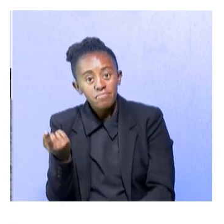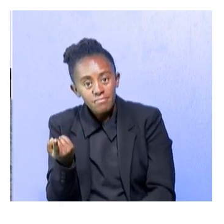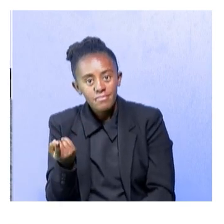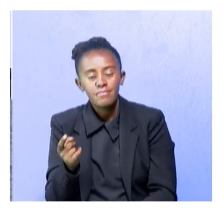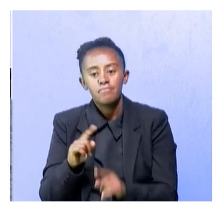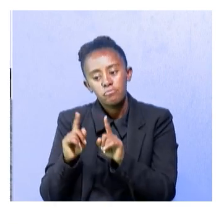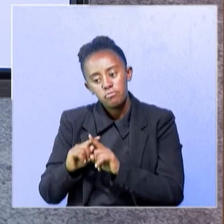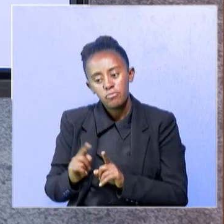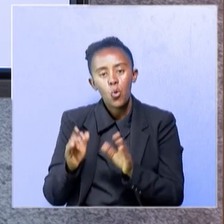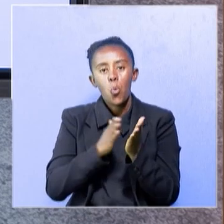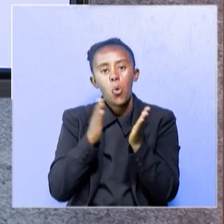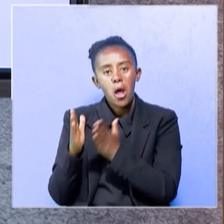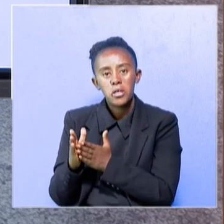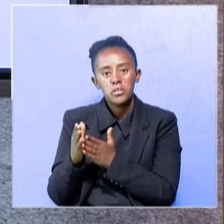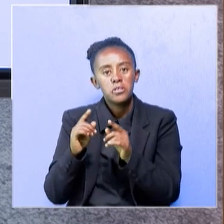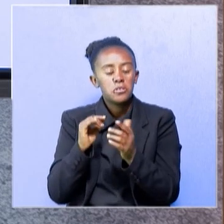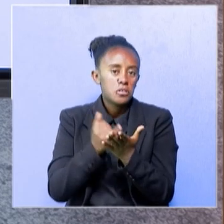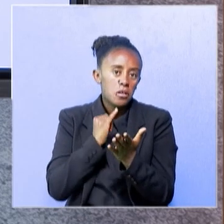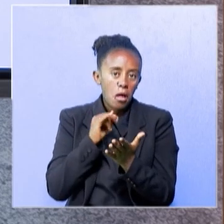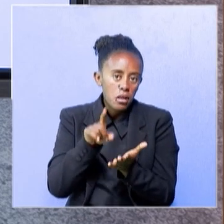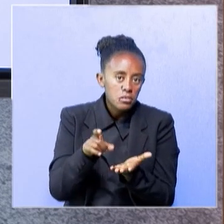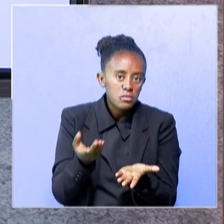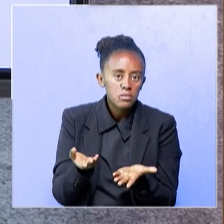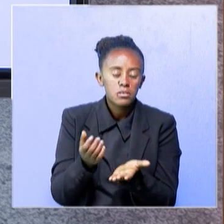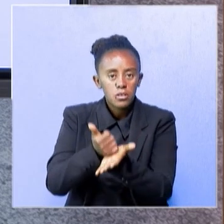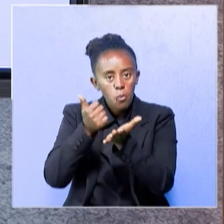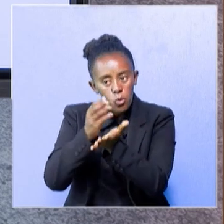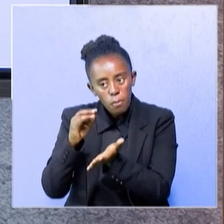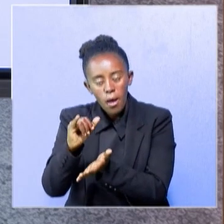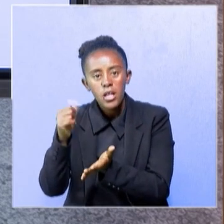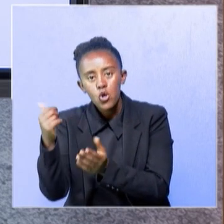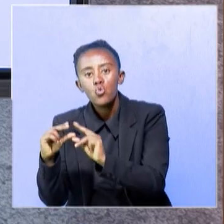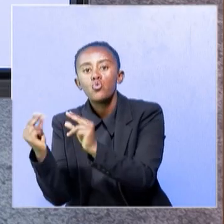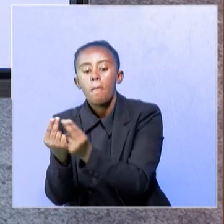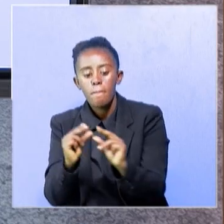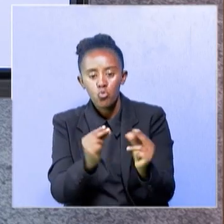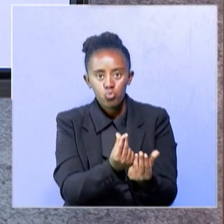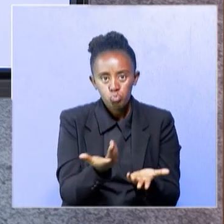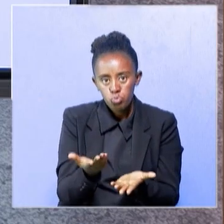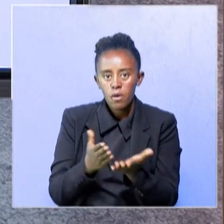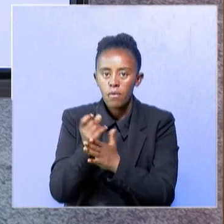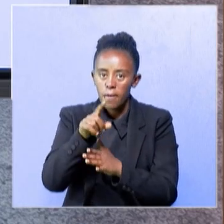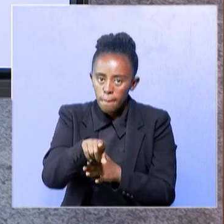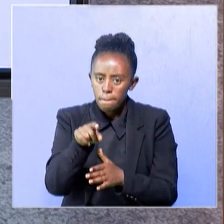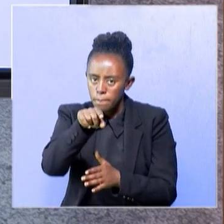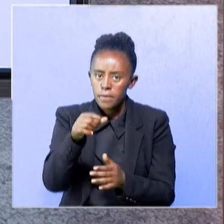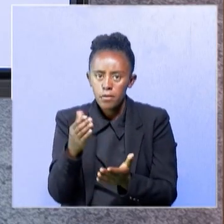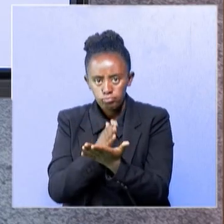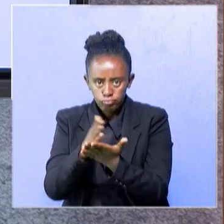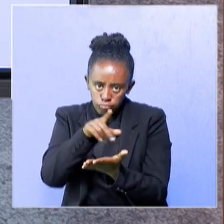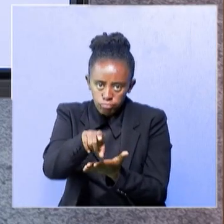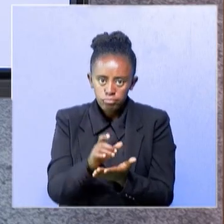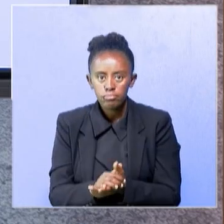organized by a special group, whereas it has to be supported by other groups too, right? We have to be part of a fundraising.